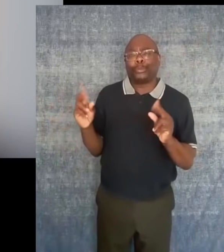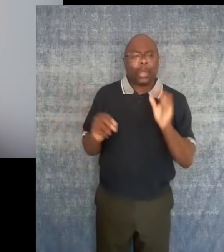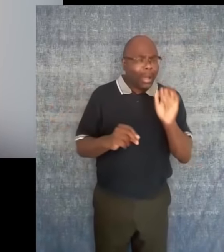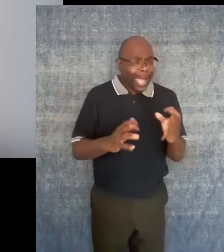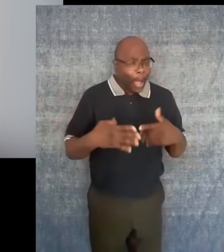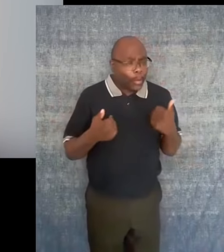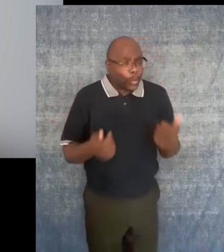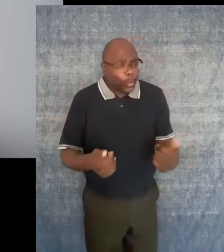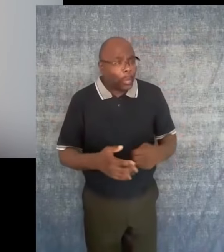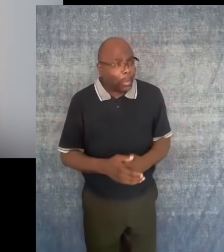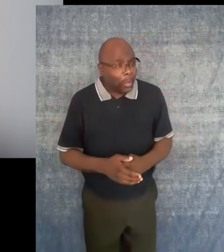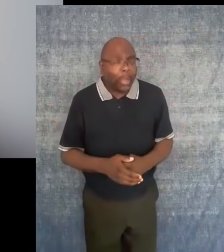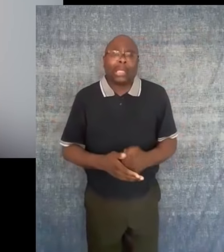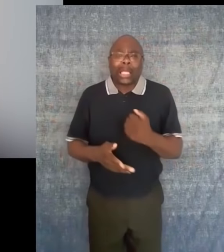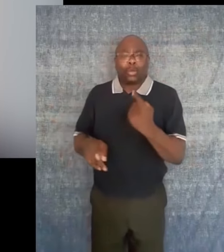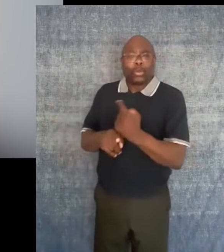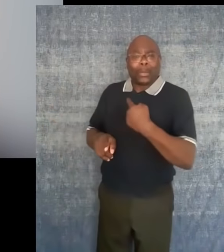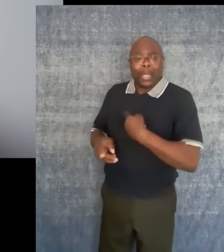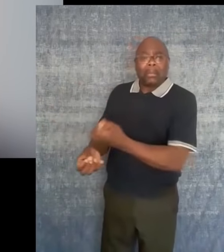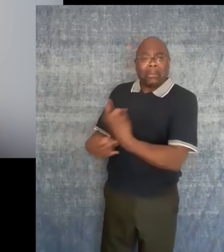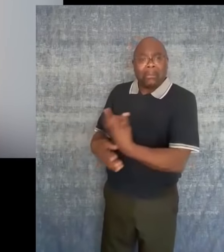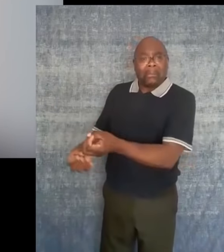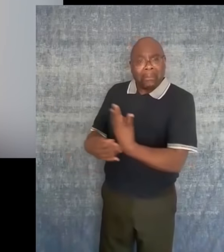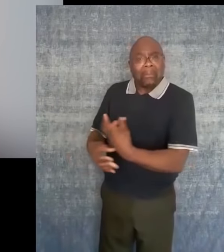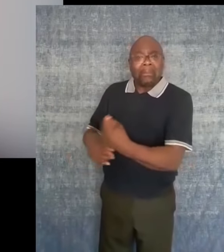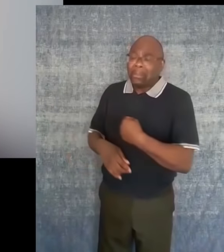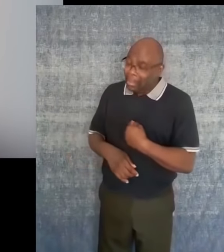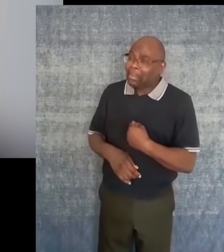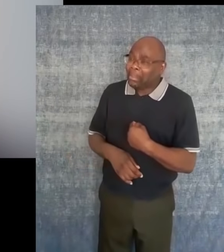was. And he began to talk to me and say to me